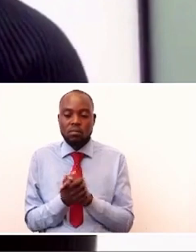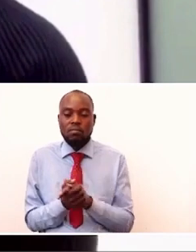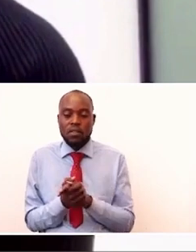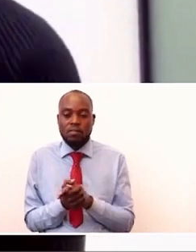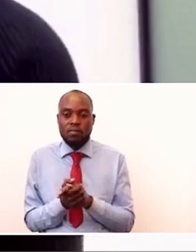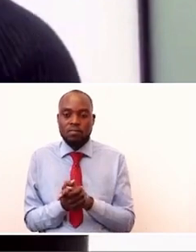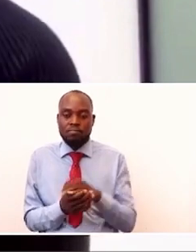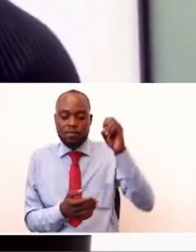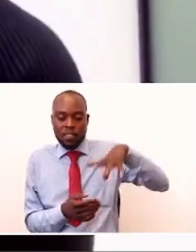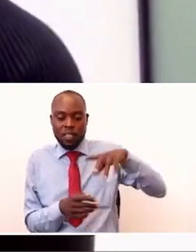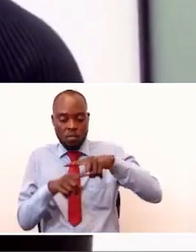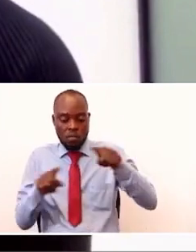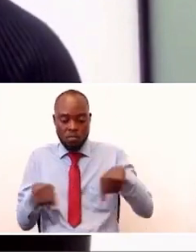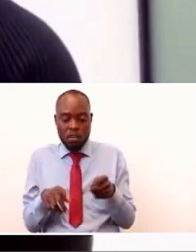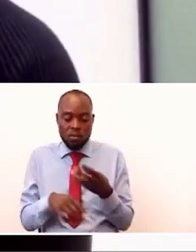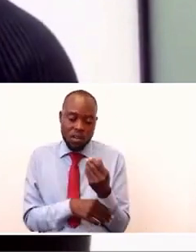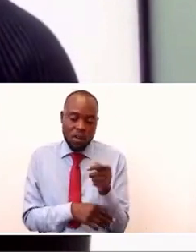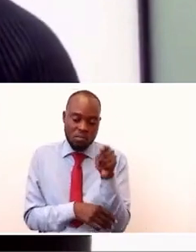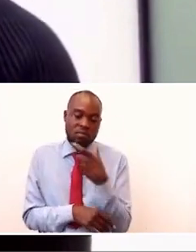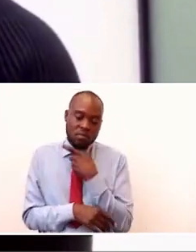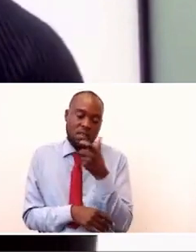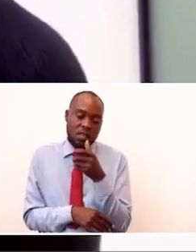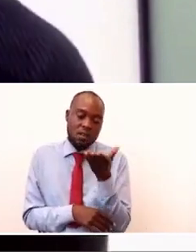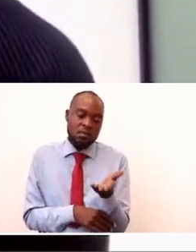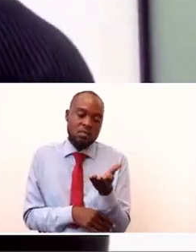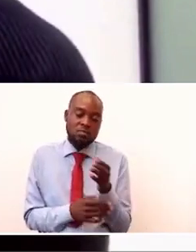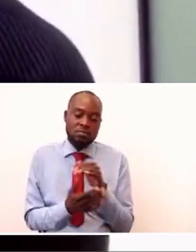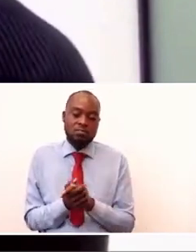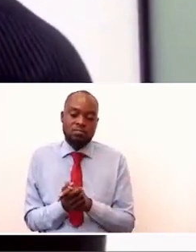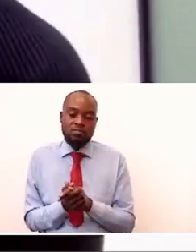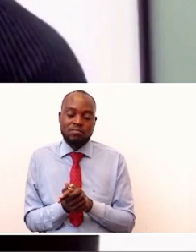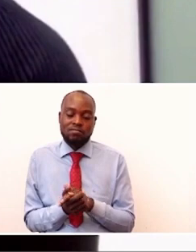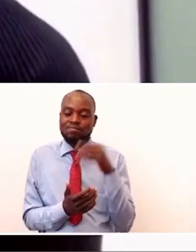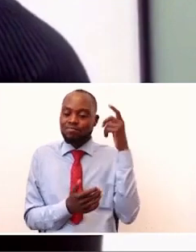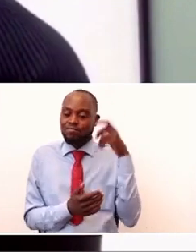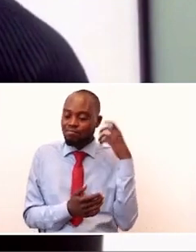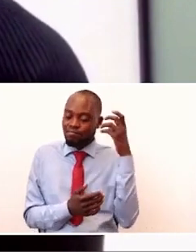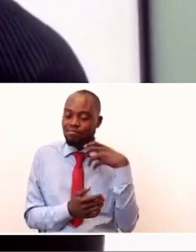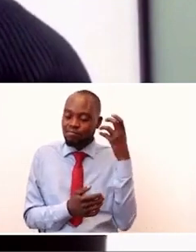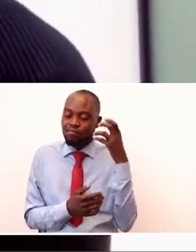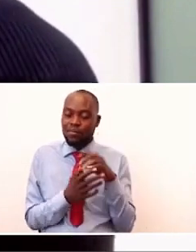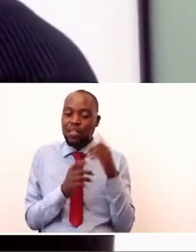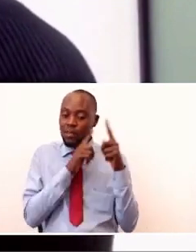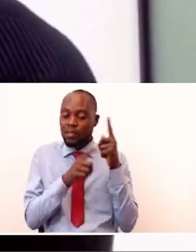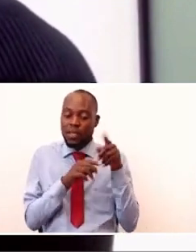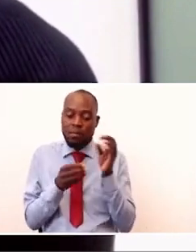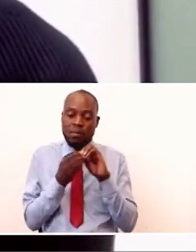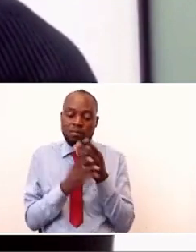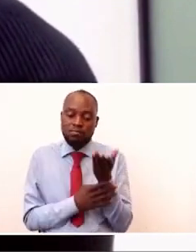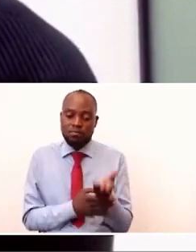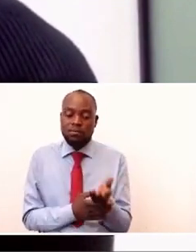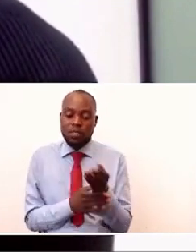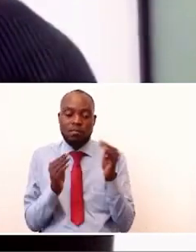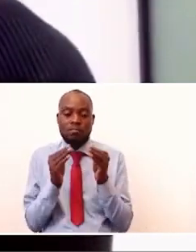sandboxes, that is this money really going to answer the crazy ideas that we have, the crazy ideas that Ali is pushing forward in this